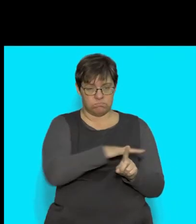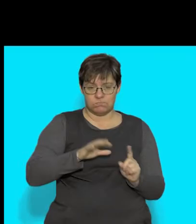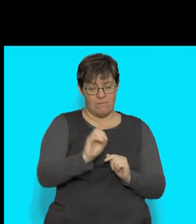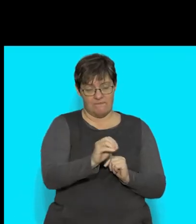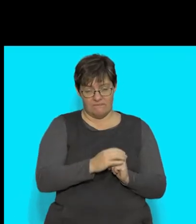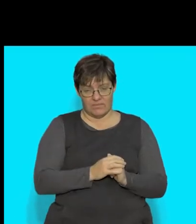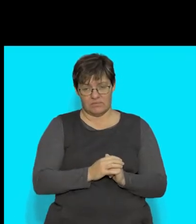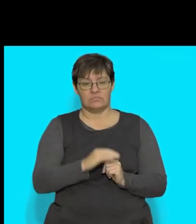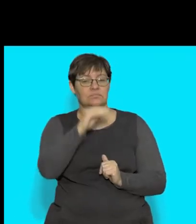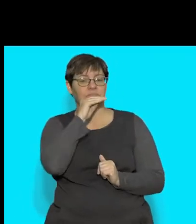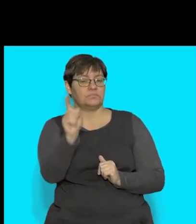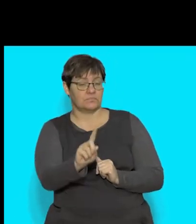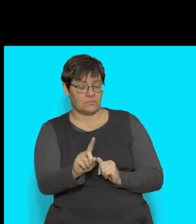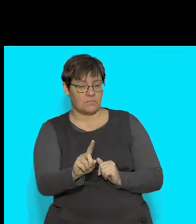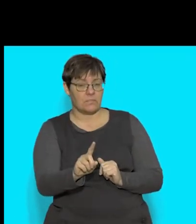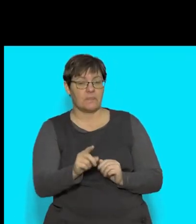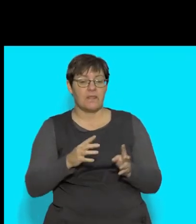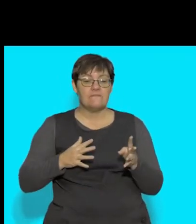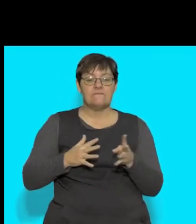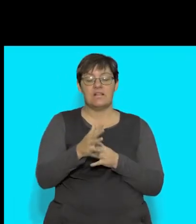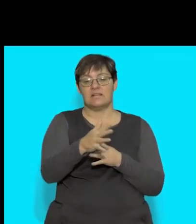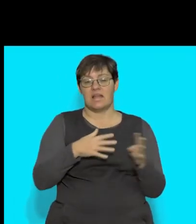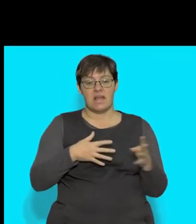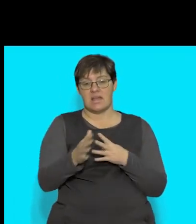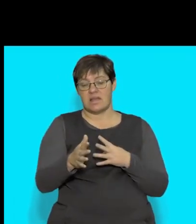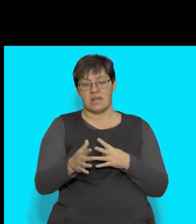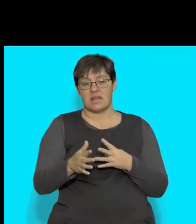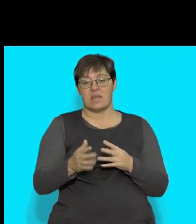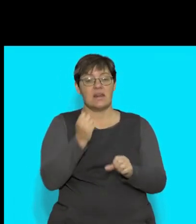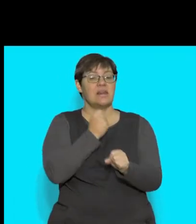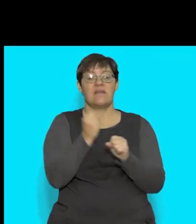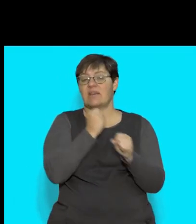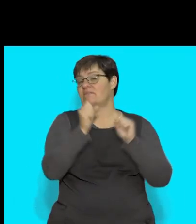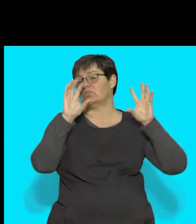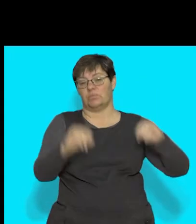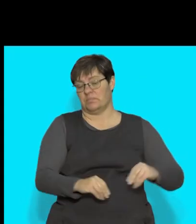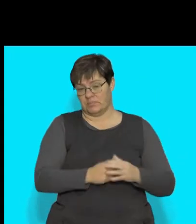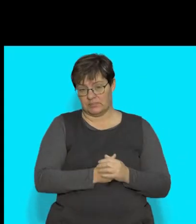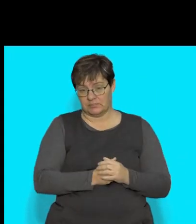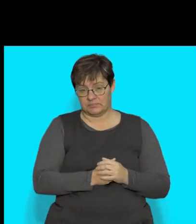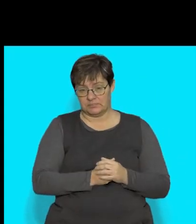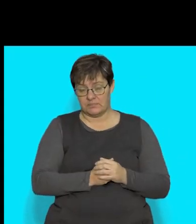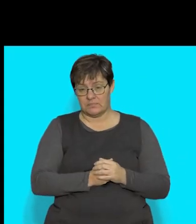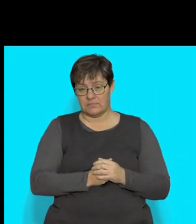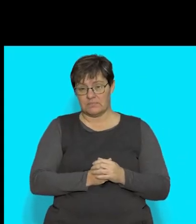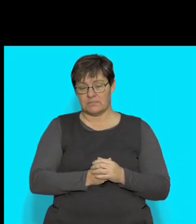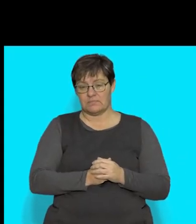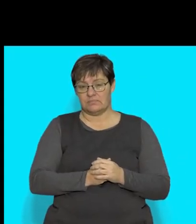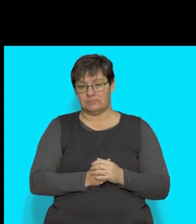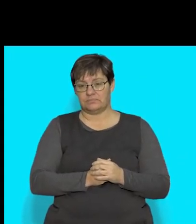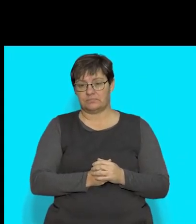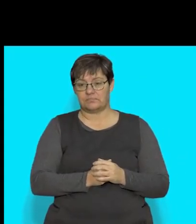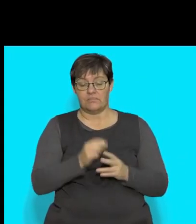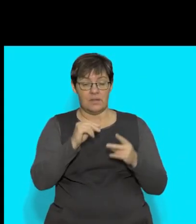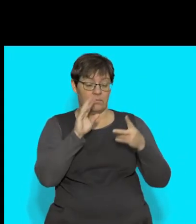if I had to put in the blood is all around. And what does that mean? That means that filtering